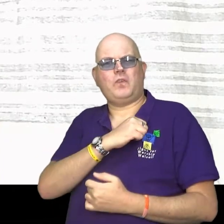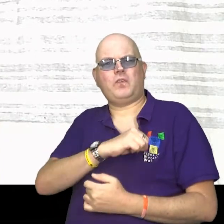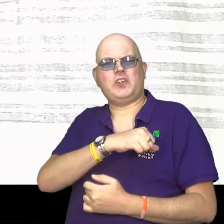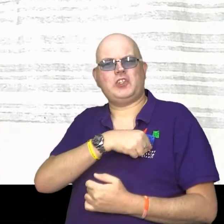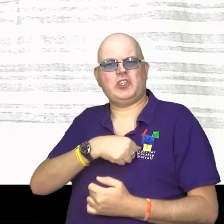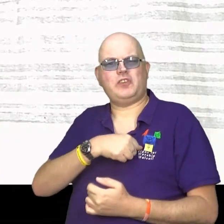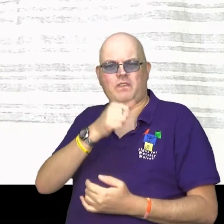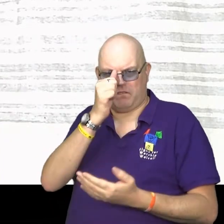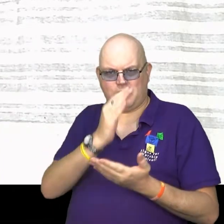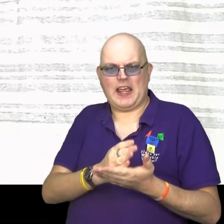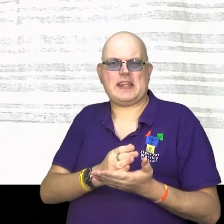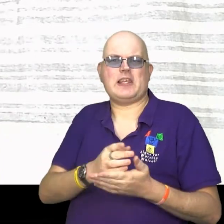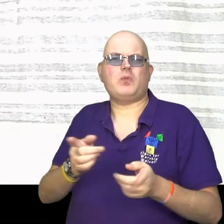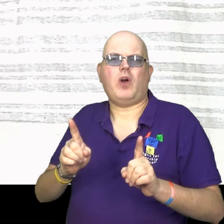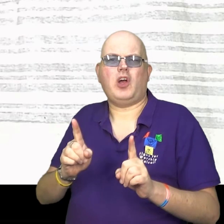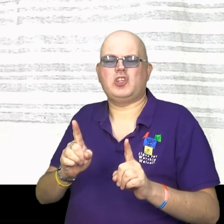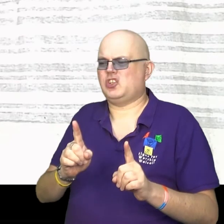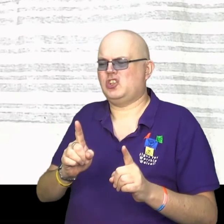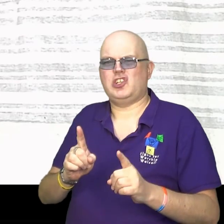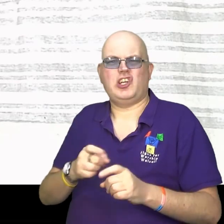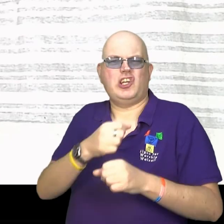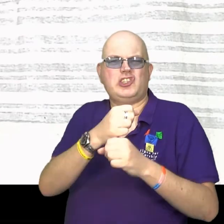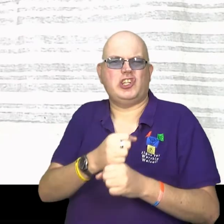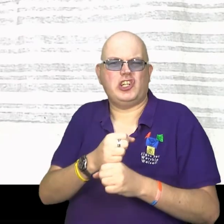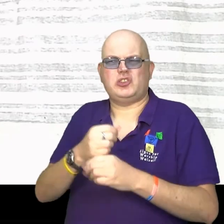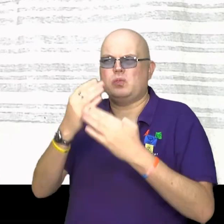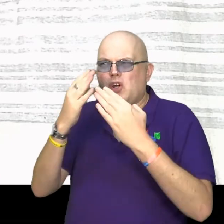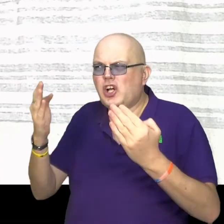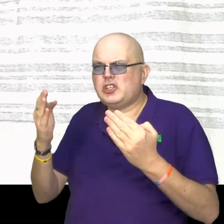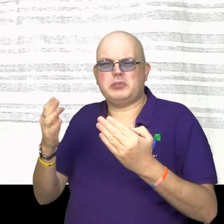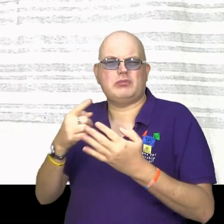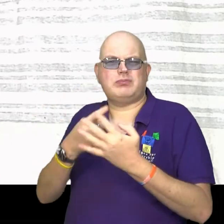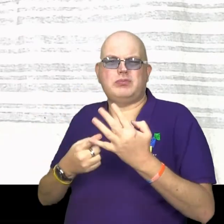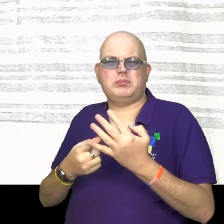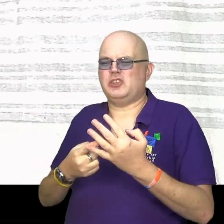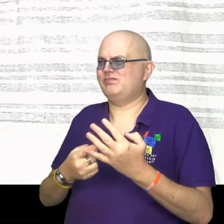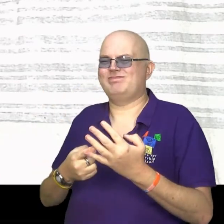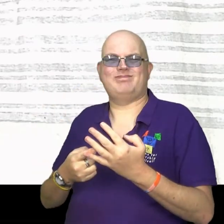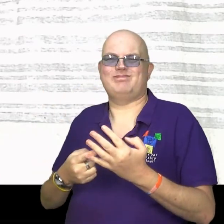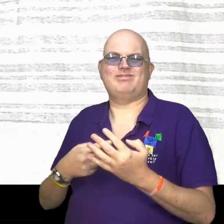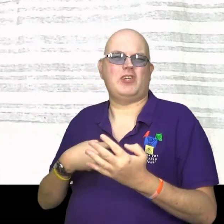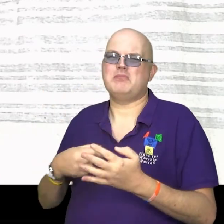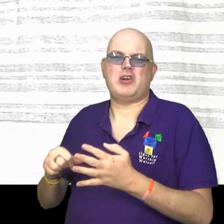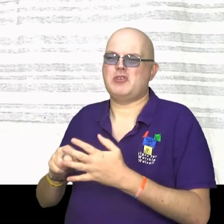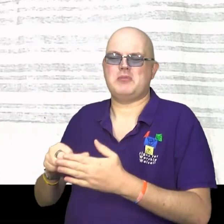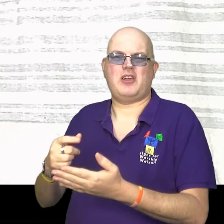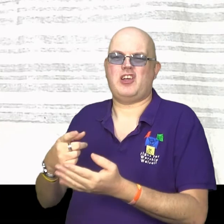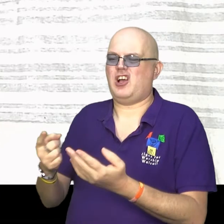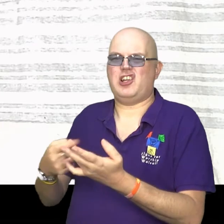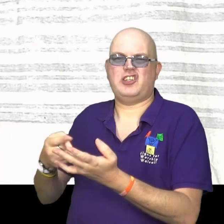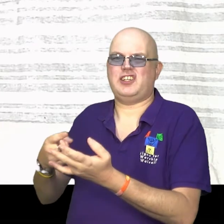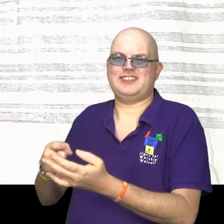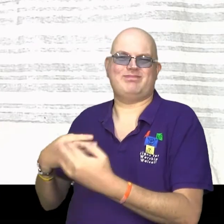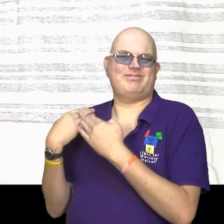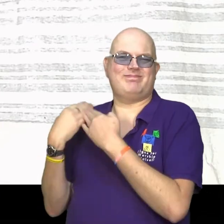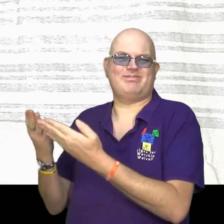worship on a Sunday morning, and everything else is outside of our remit, or it's someone else's job. You know, there are Christians who